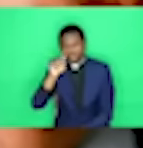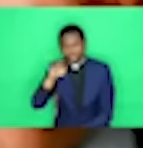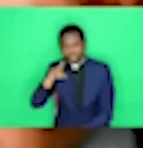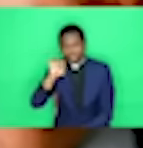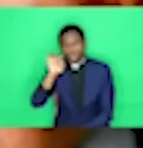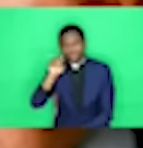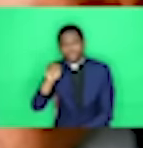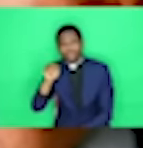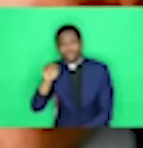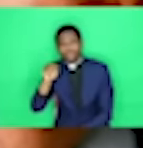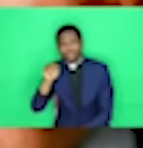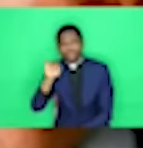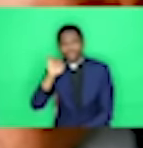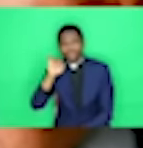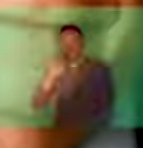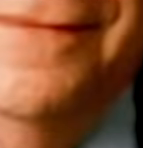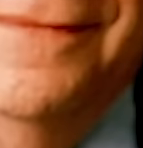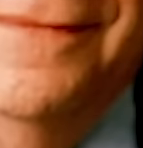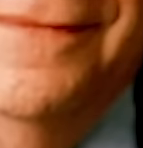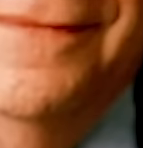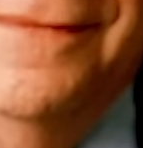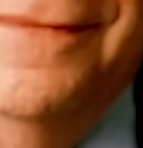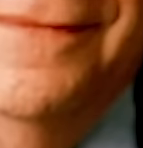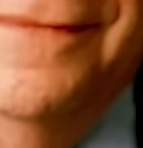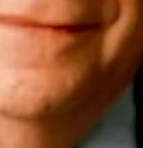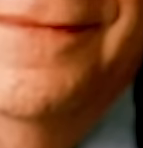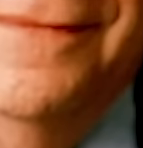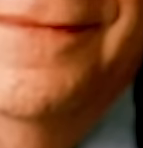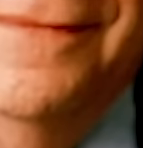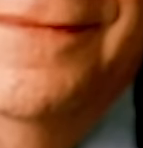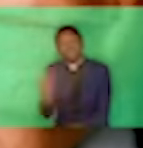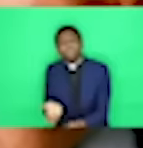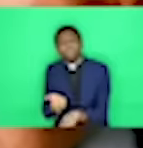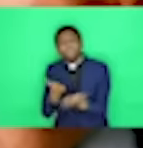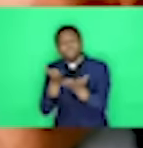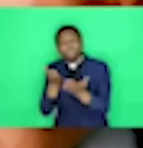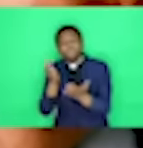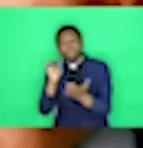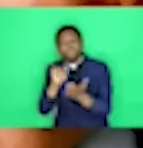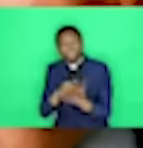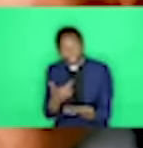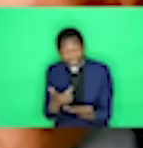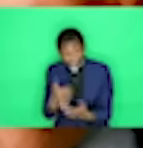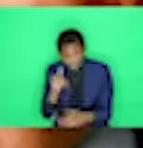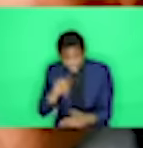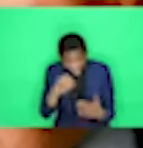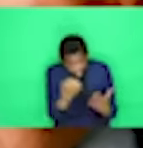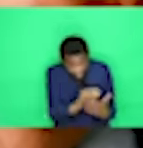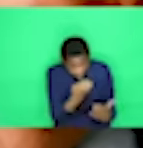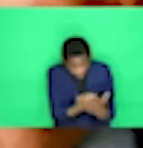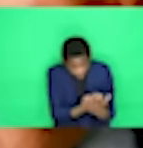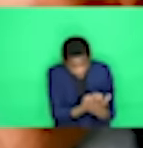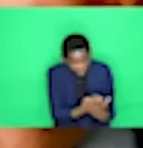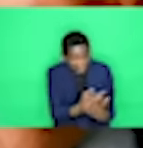Christoph, no what America brutimem say and okasa. Now he suggested that the economy is but a description of how